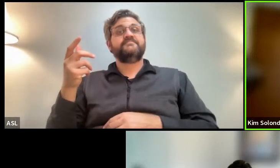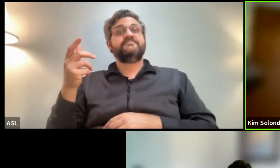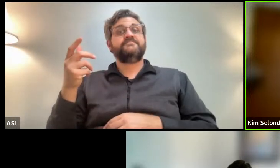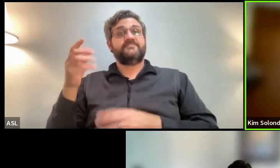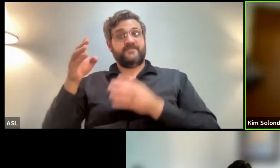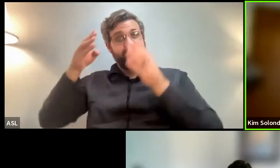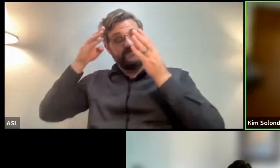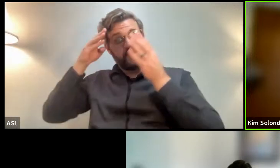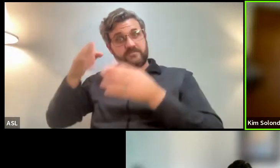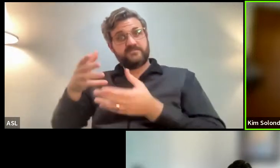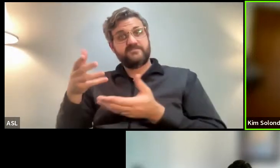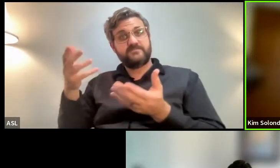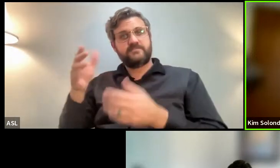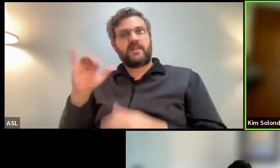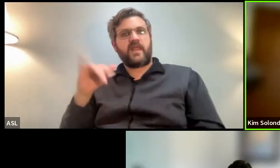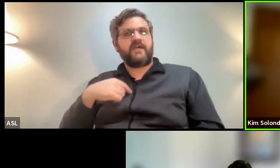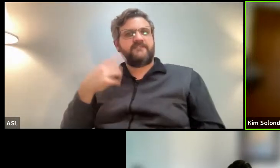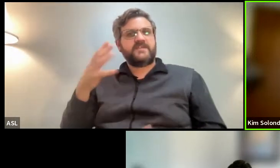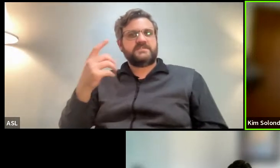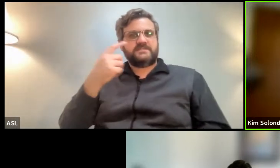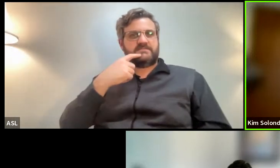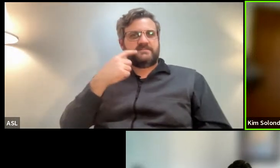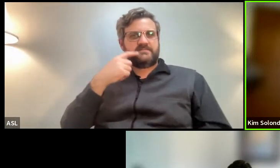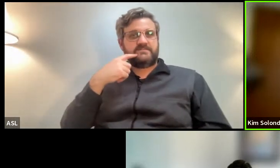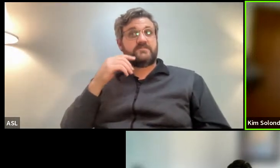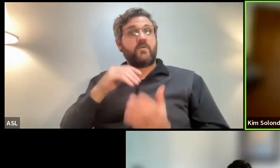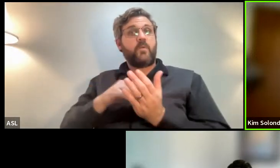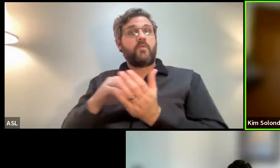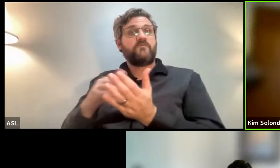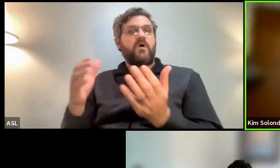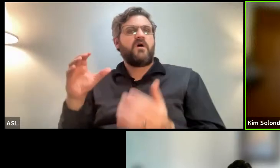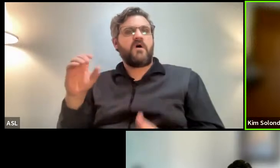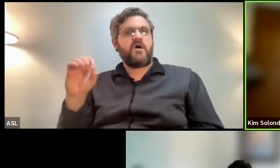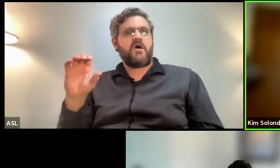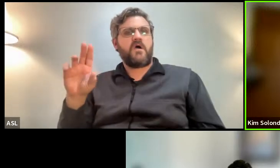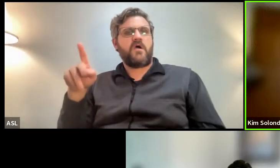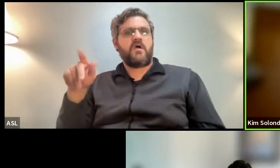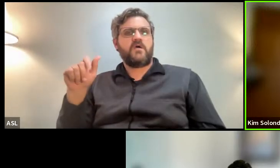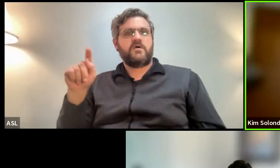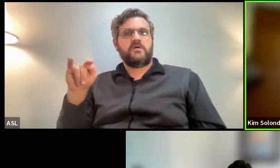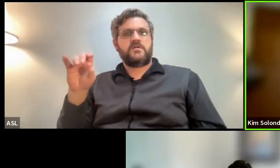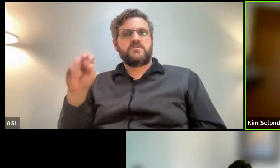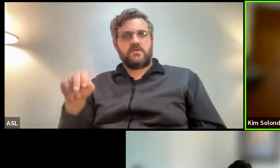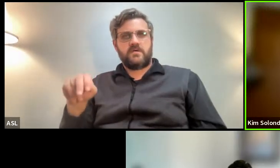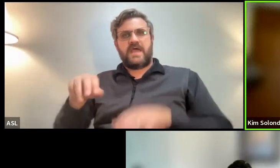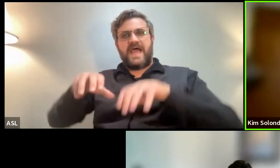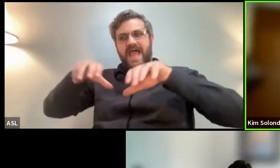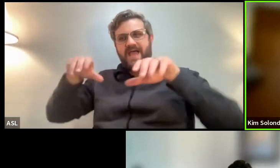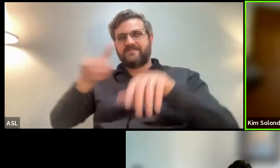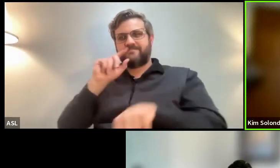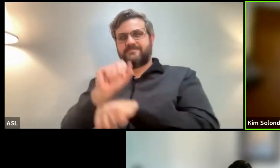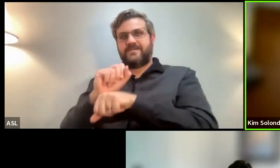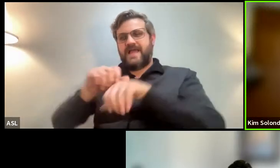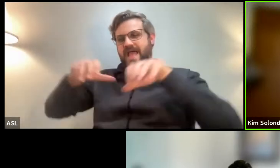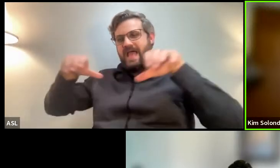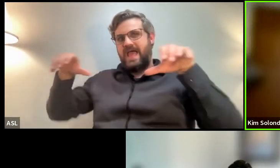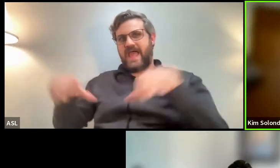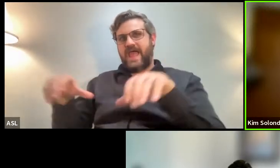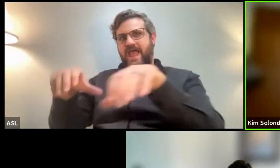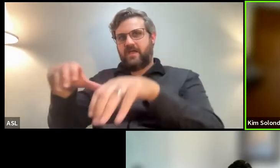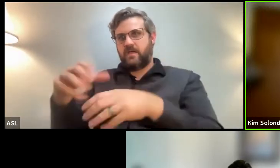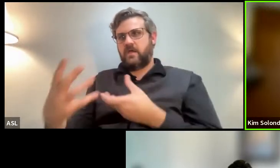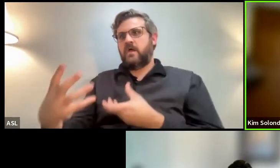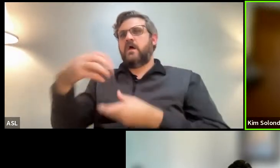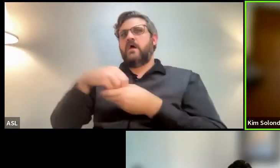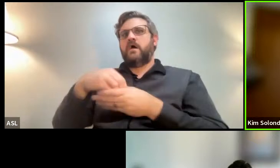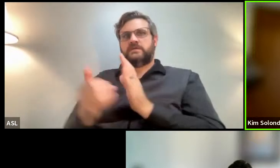focuses on, as I said, often occupation. So doing the actual activity in order to gain those skills in